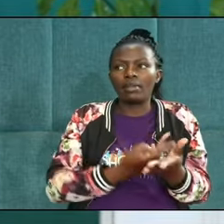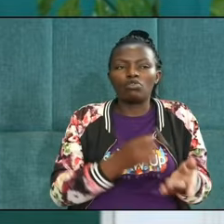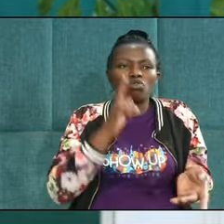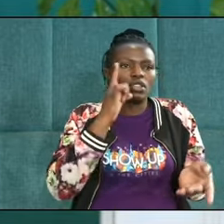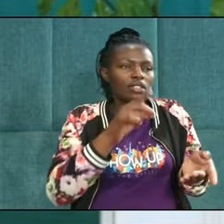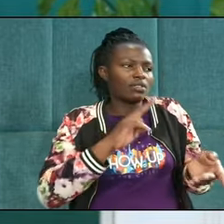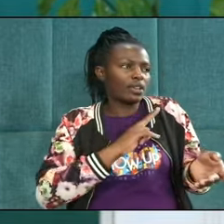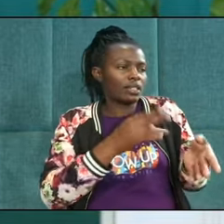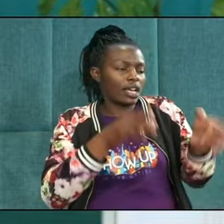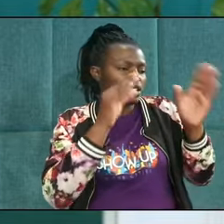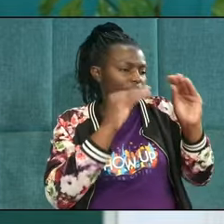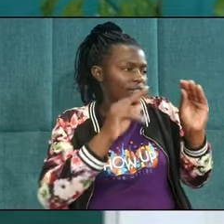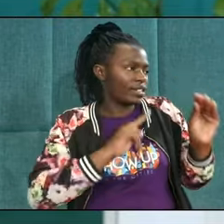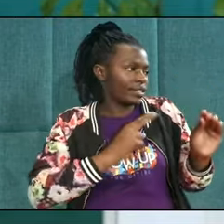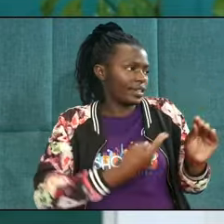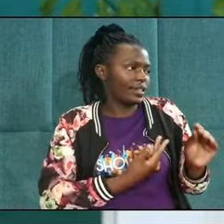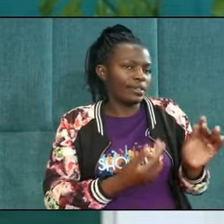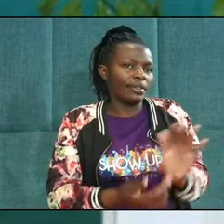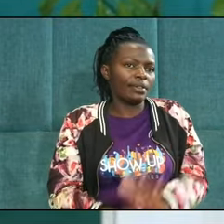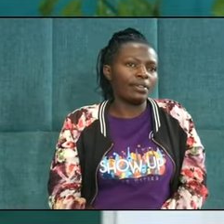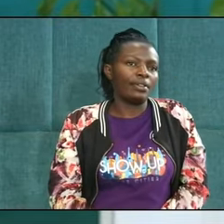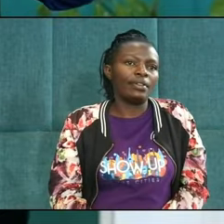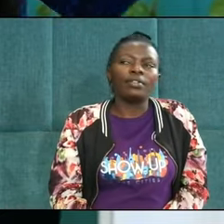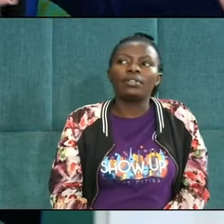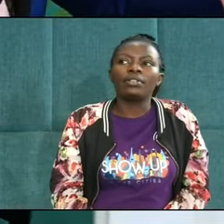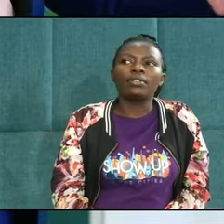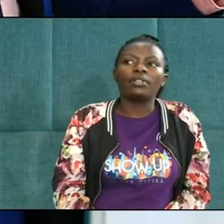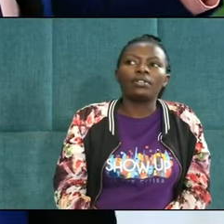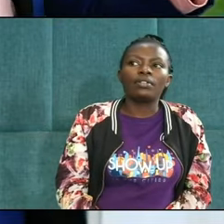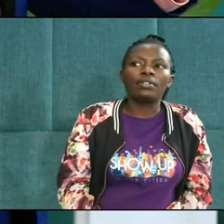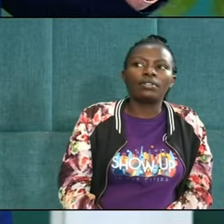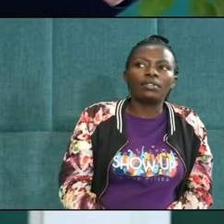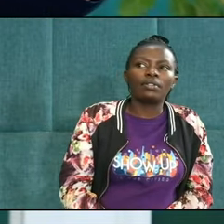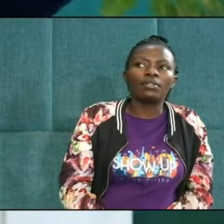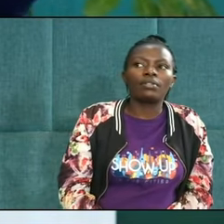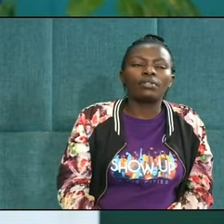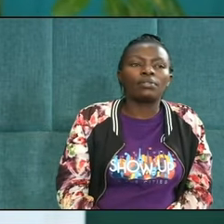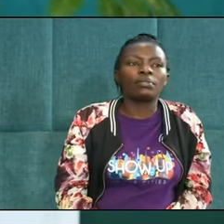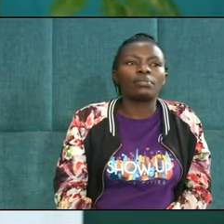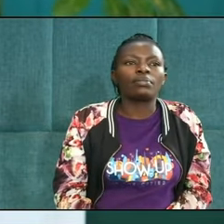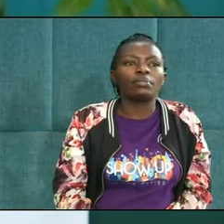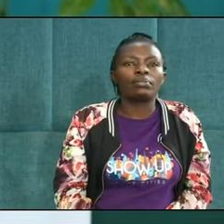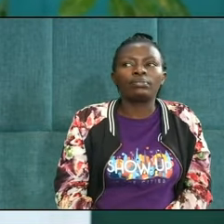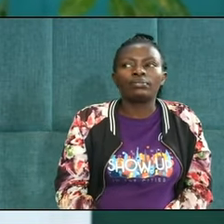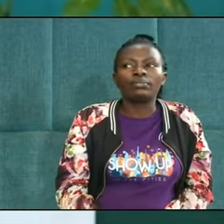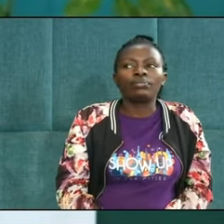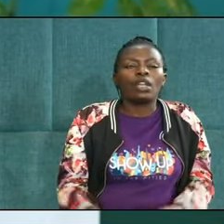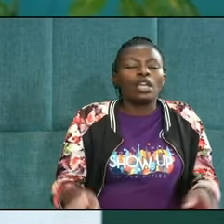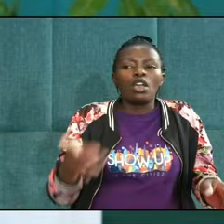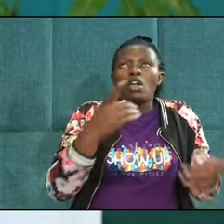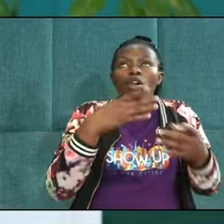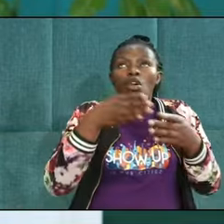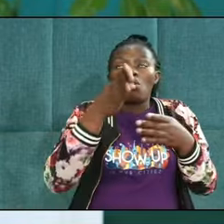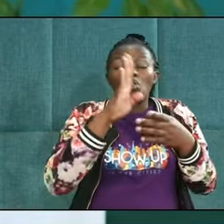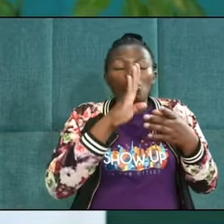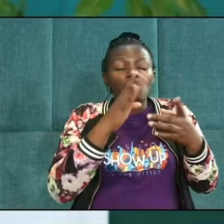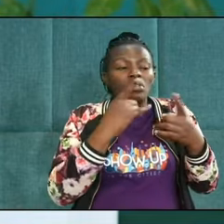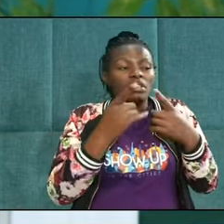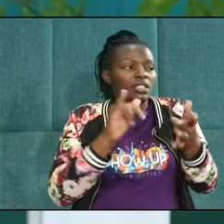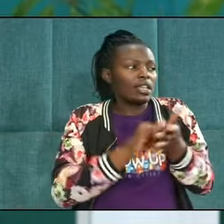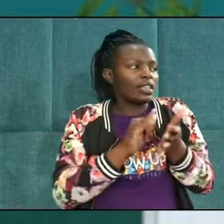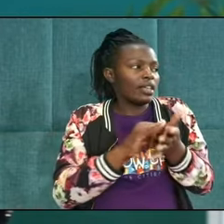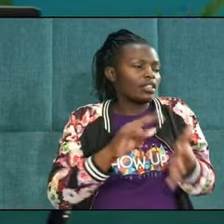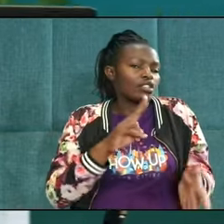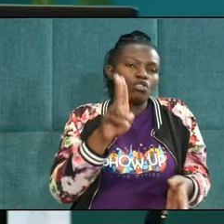us, to teach us. Now, God, who is all wise, use this means to